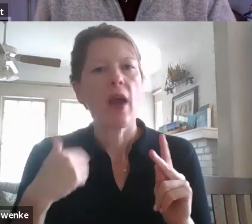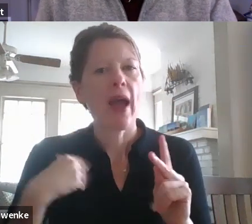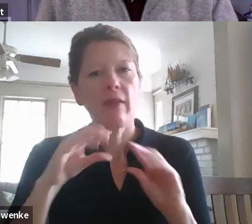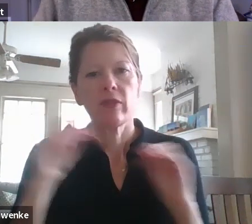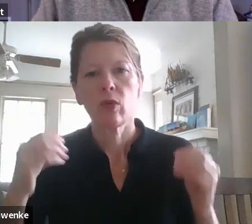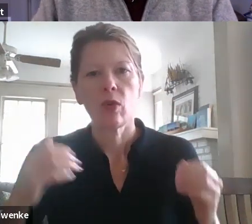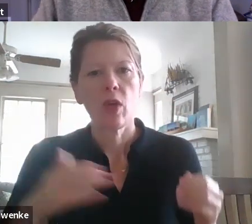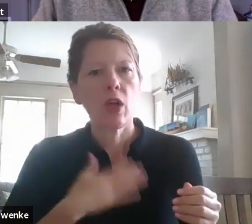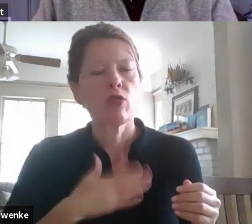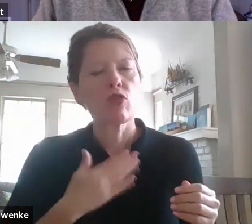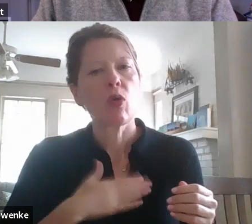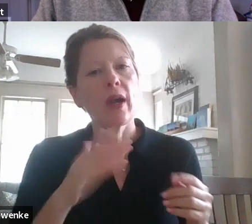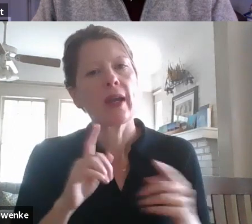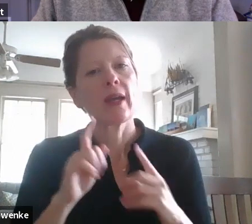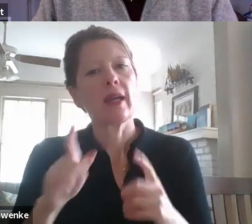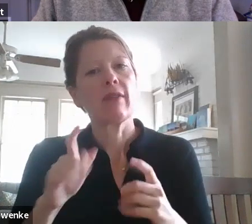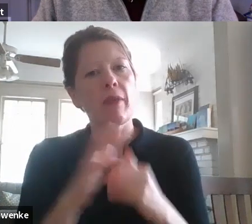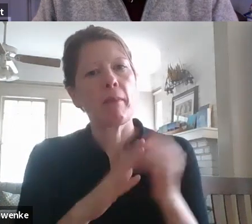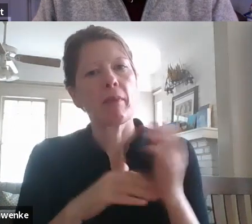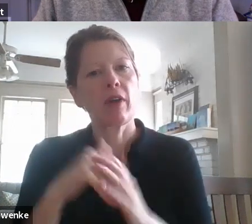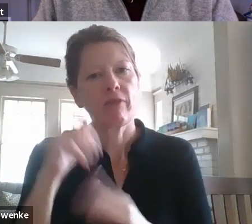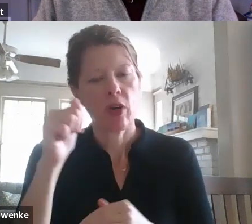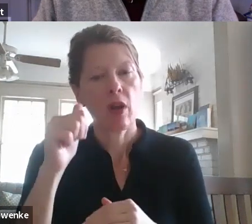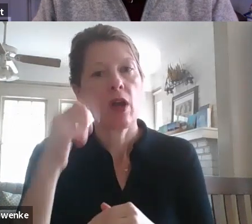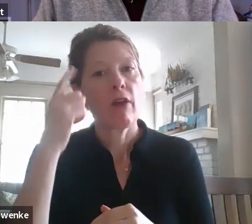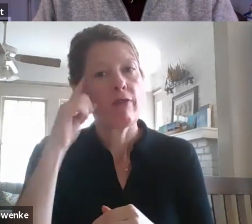sake. Amen.